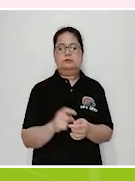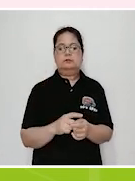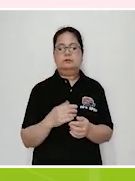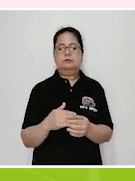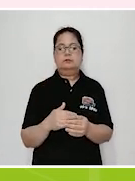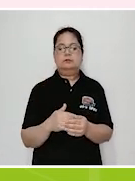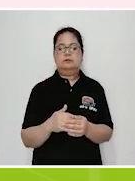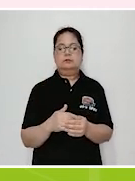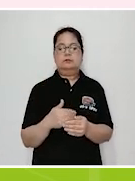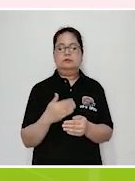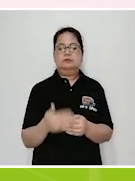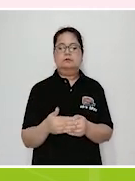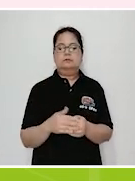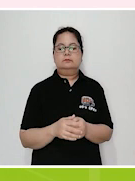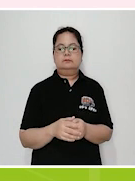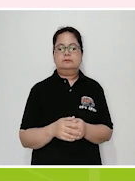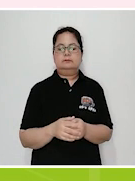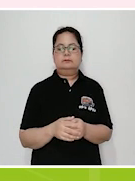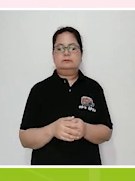another?